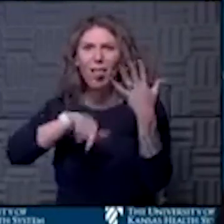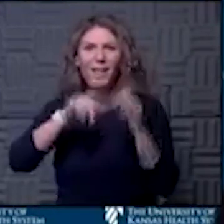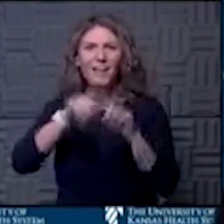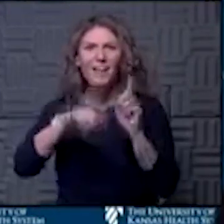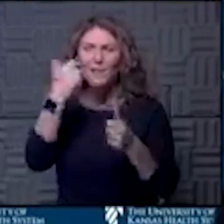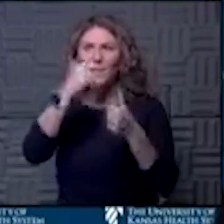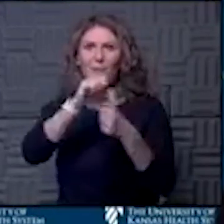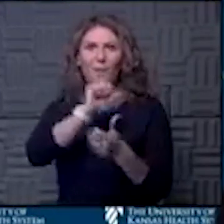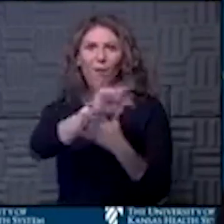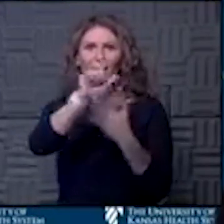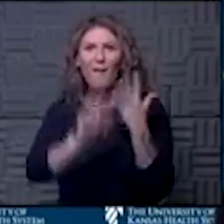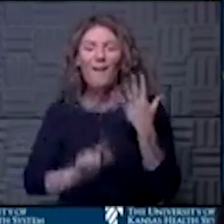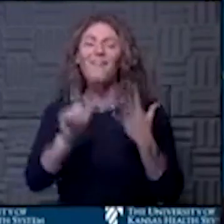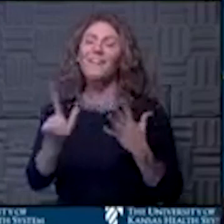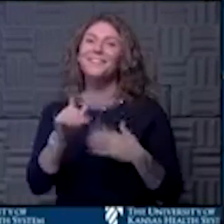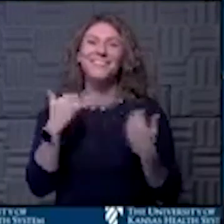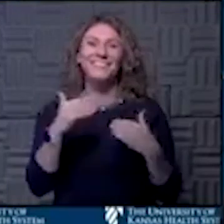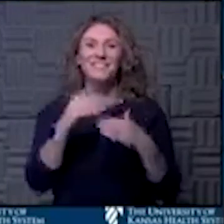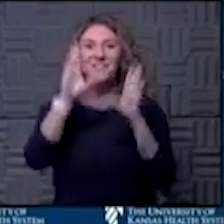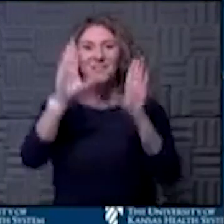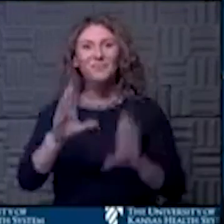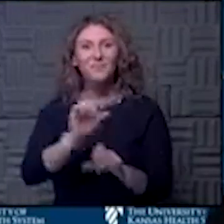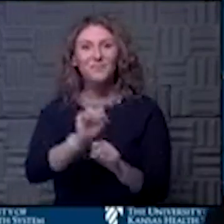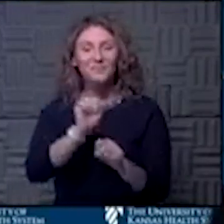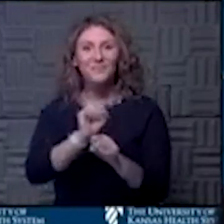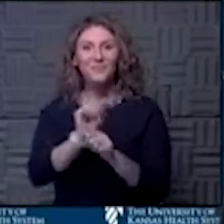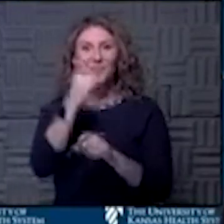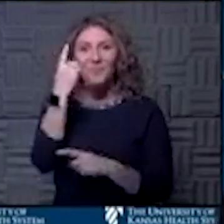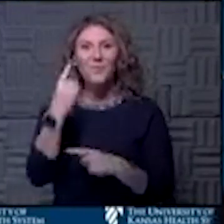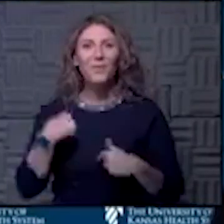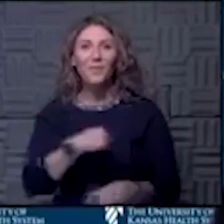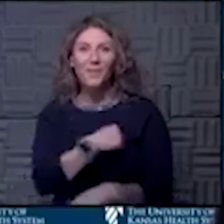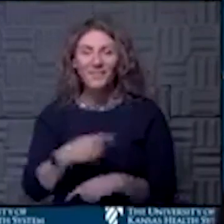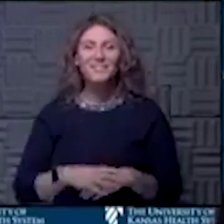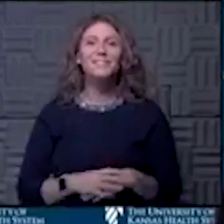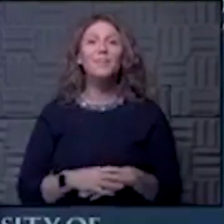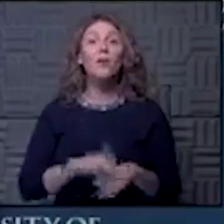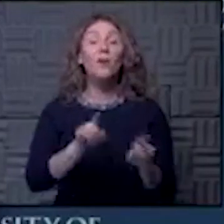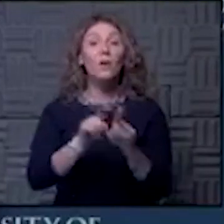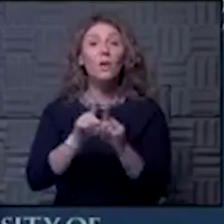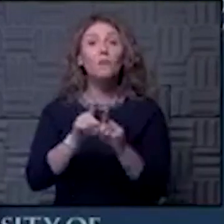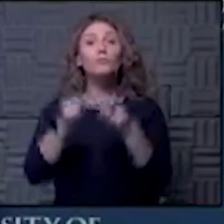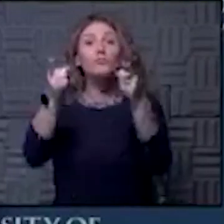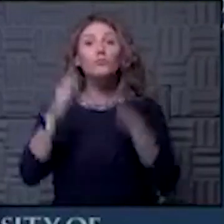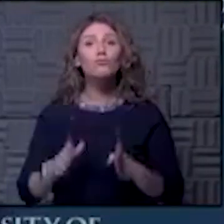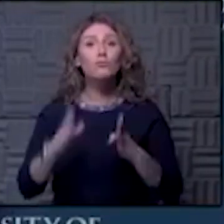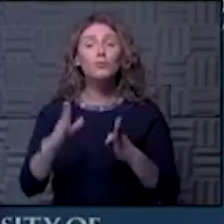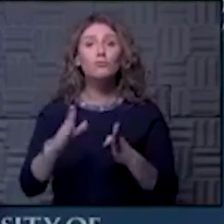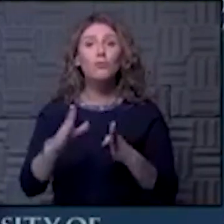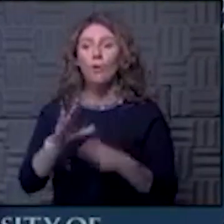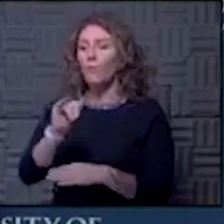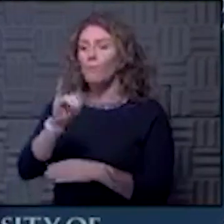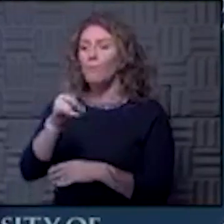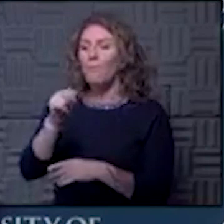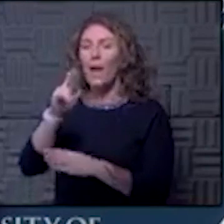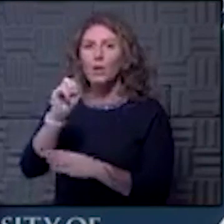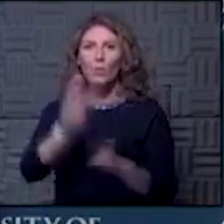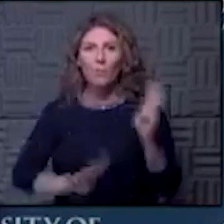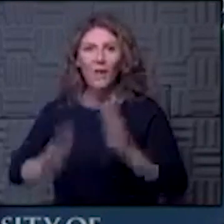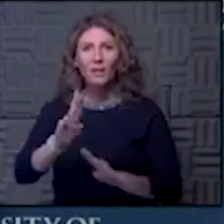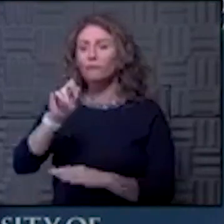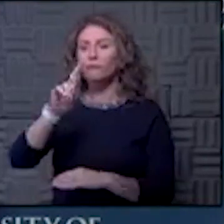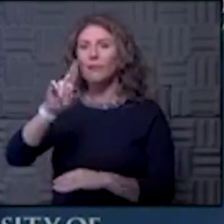of them. He does a great job with us, as well as the Director of Microbiology, Rachael Liesman. Rachael is